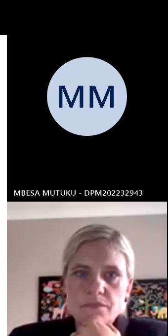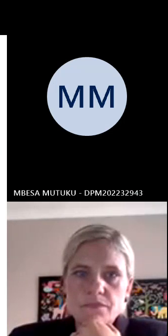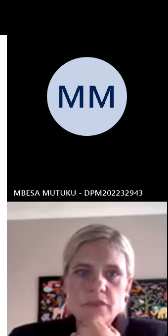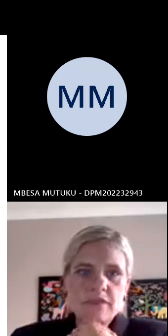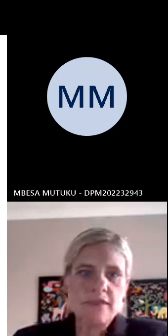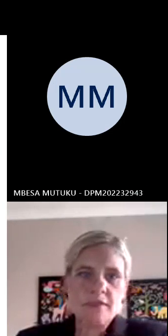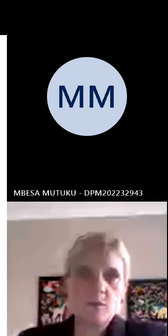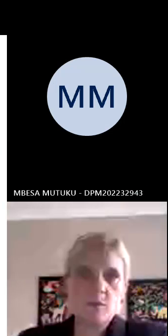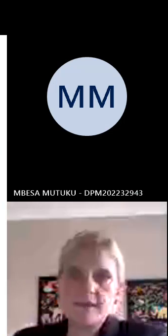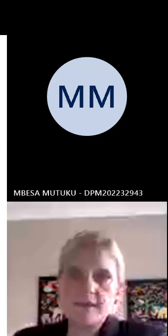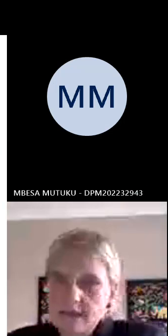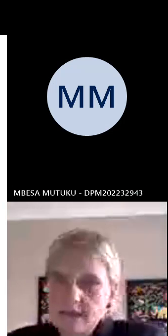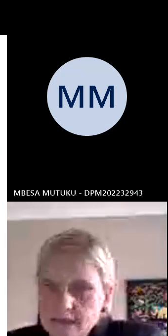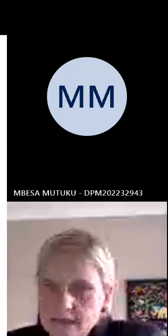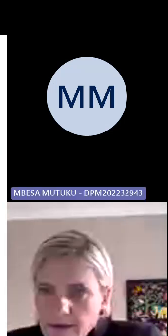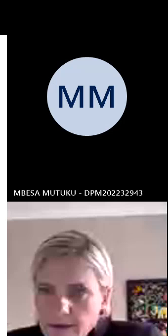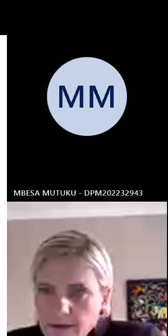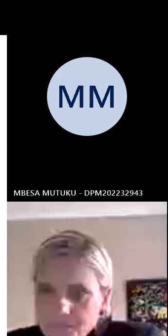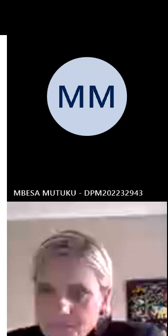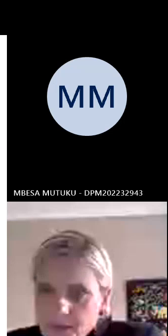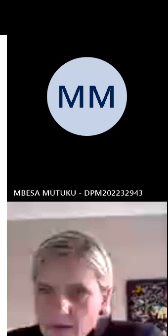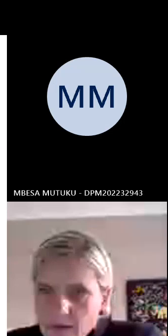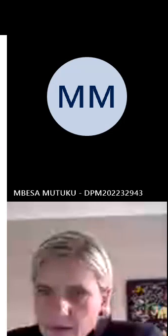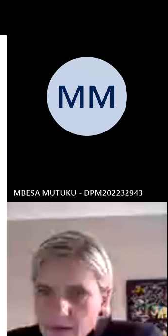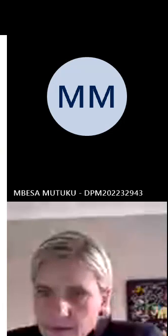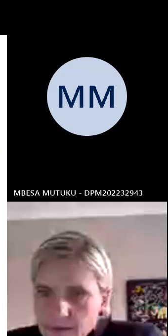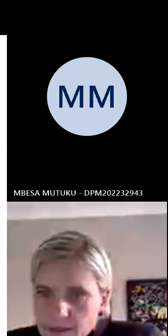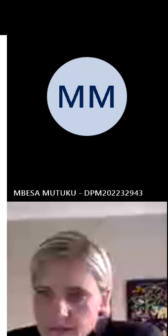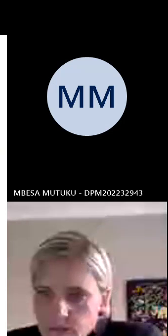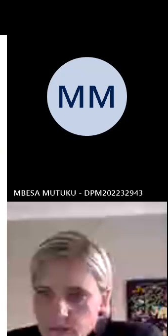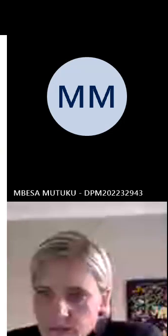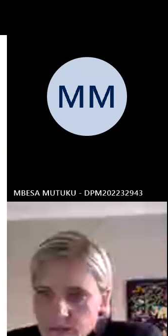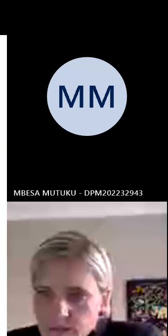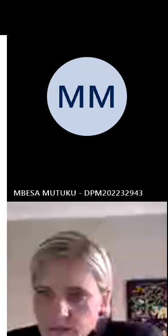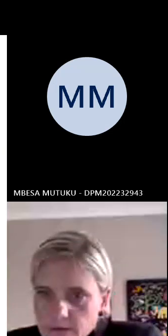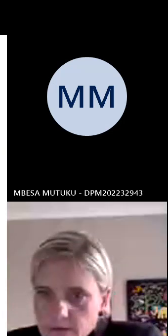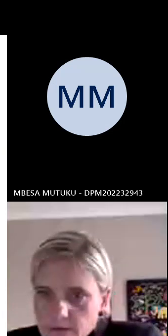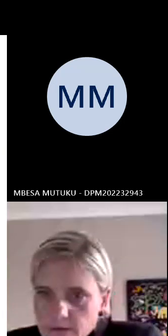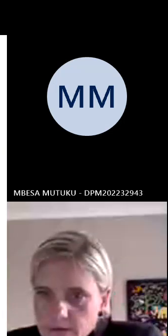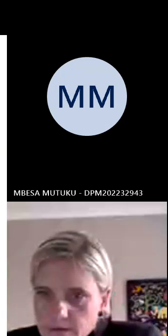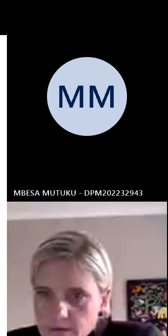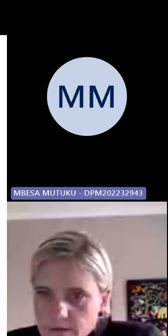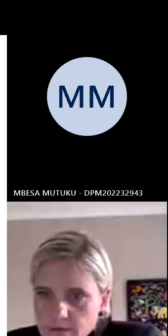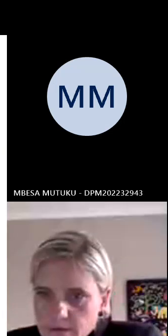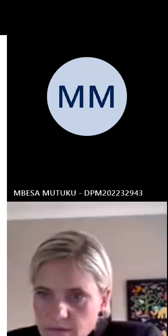Give me 1 second. I think Minnie's joined.